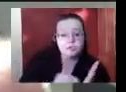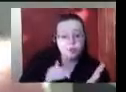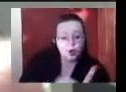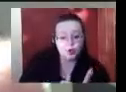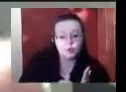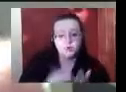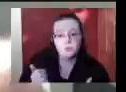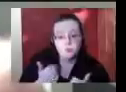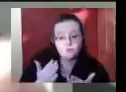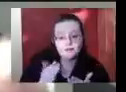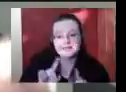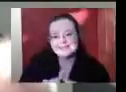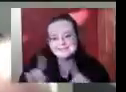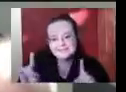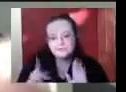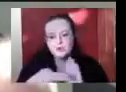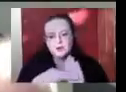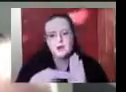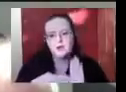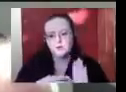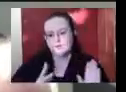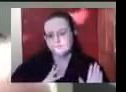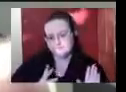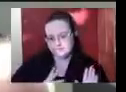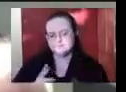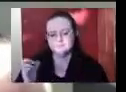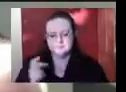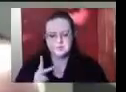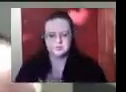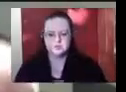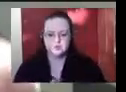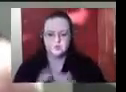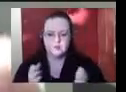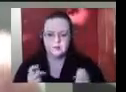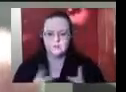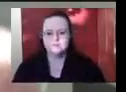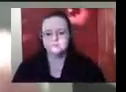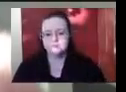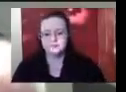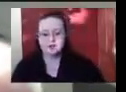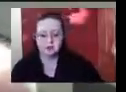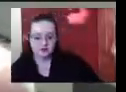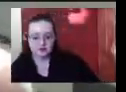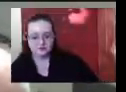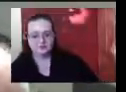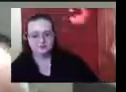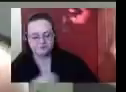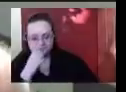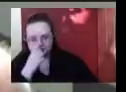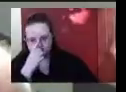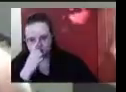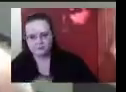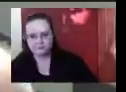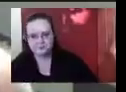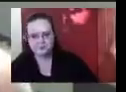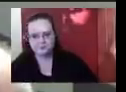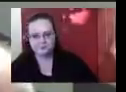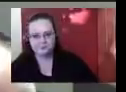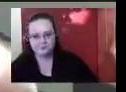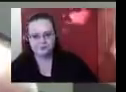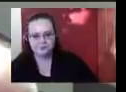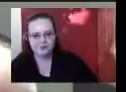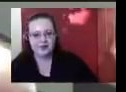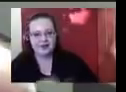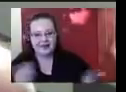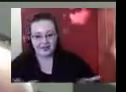provider. So Dr. Meghani, has there been a rise in COVID cases in children within our region